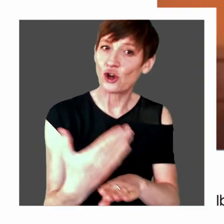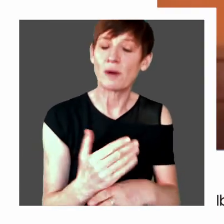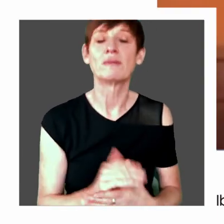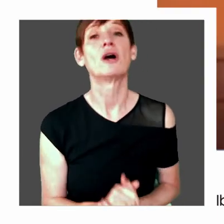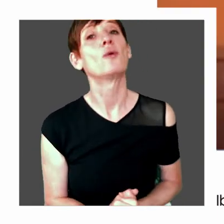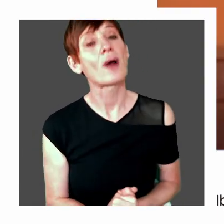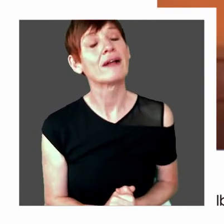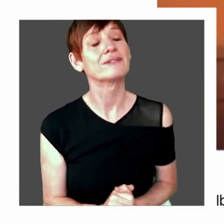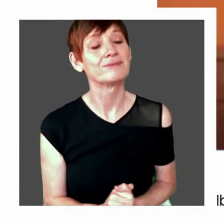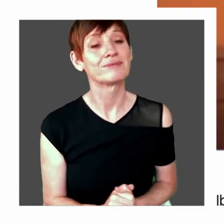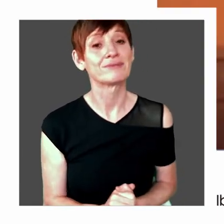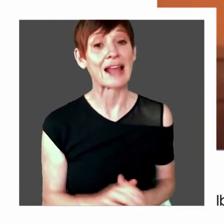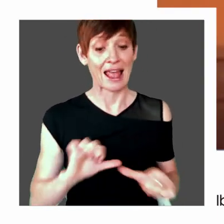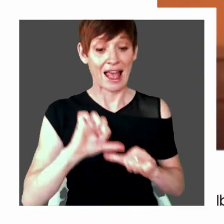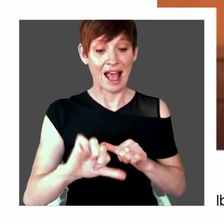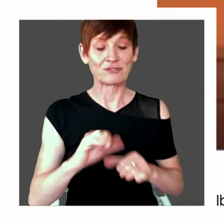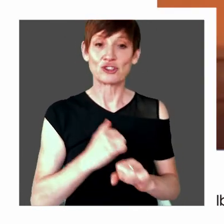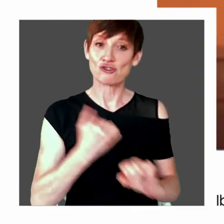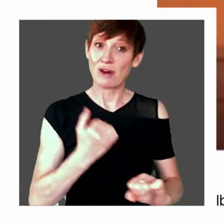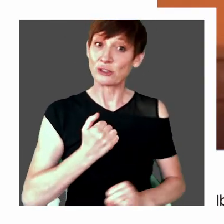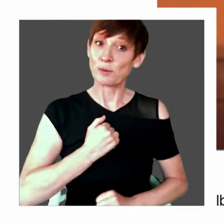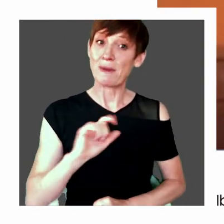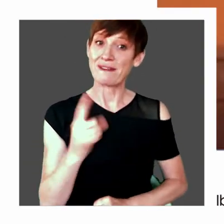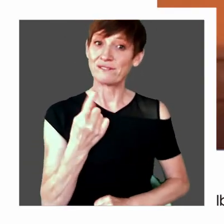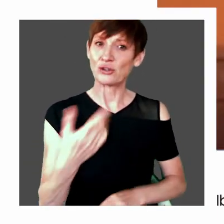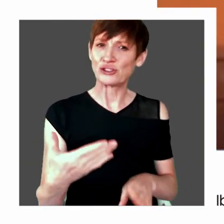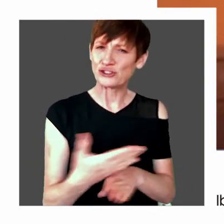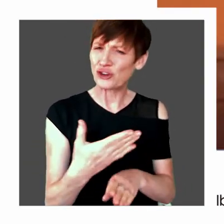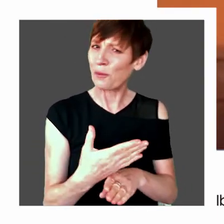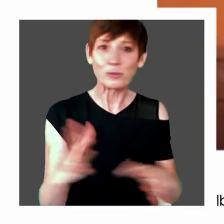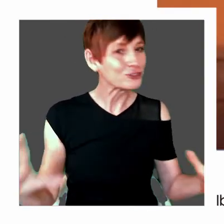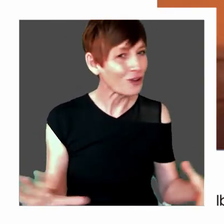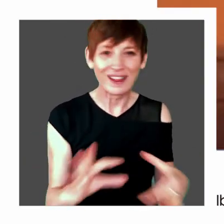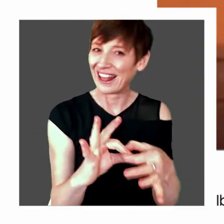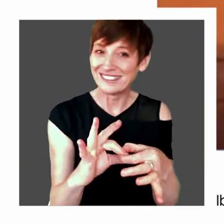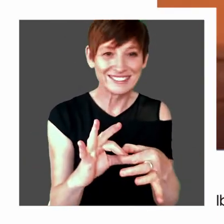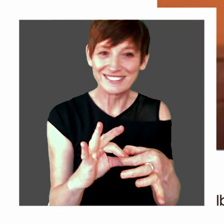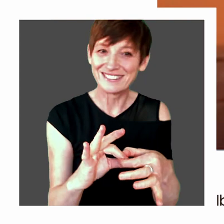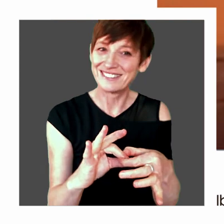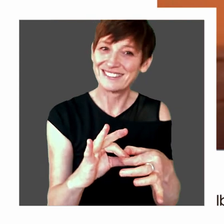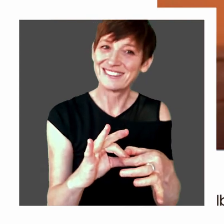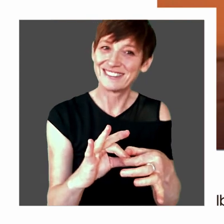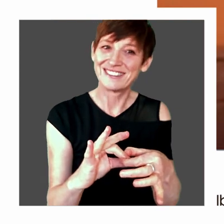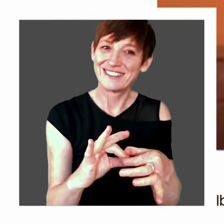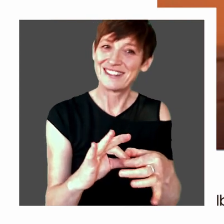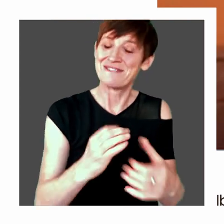my first job after graduating was kind of unrelated to my course.